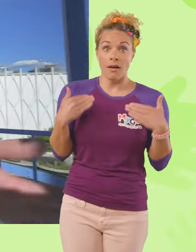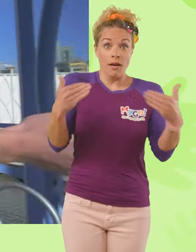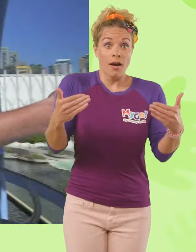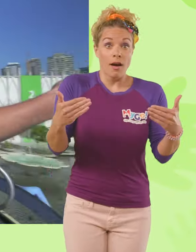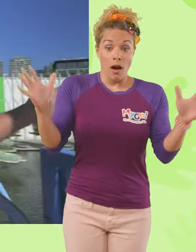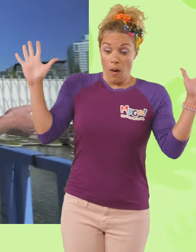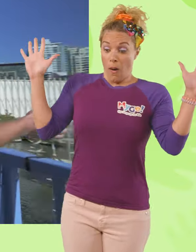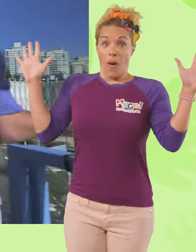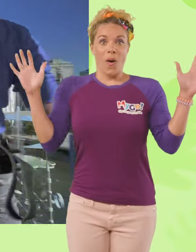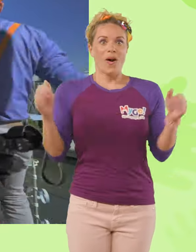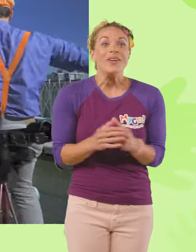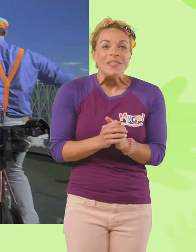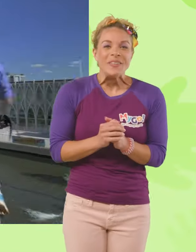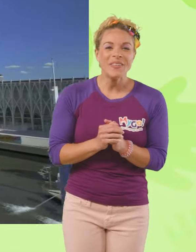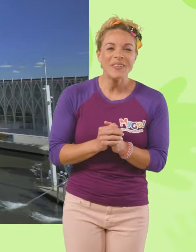Whoa.